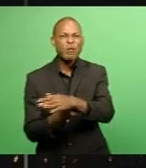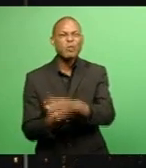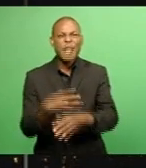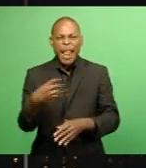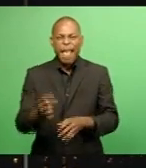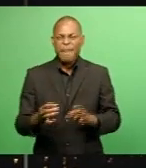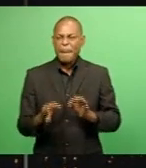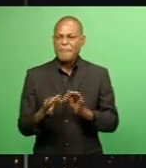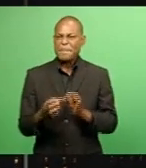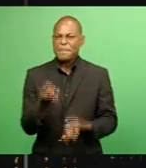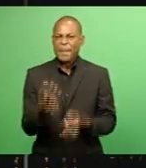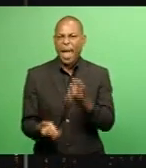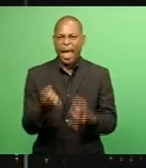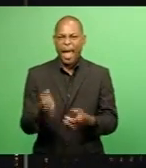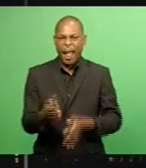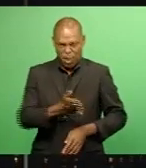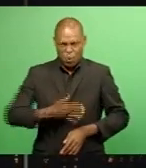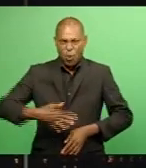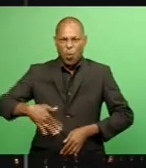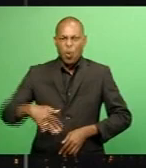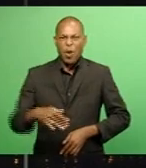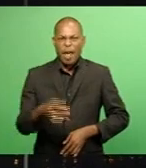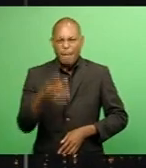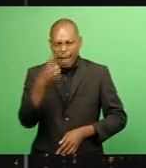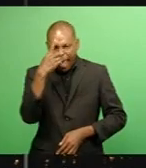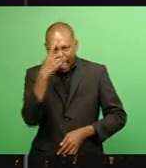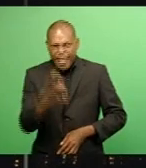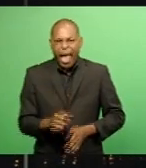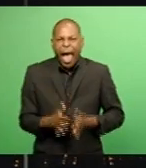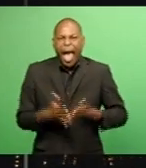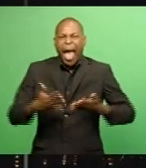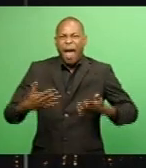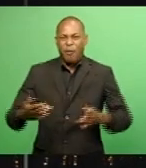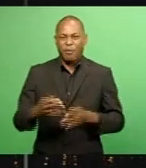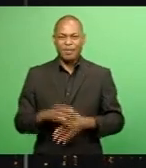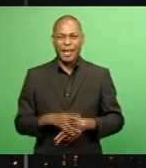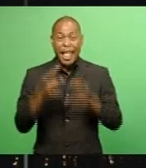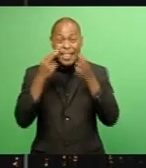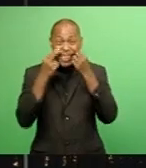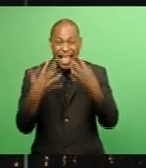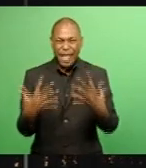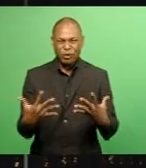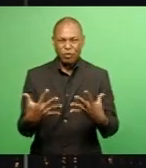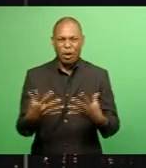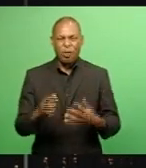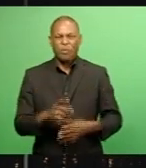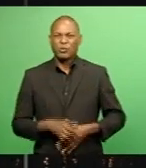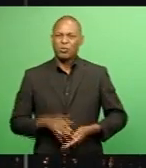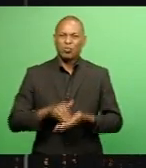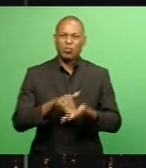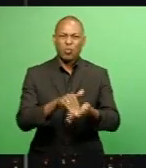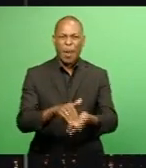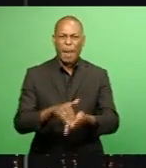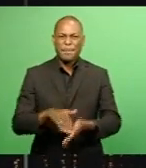Lagoon initiative, is focusing on facilitating nature-based solutions to alleviate poverty and enhance